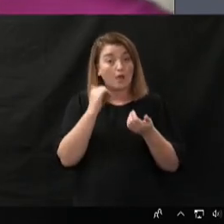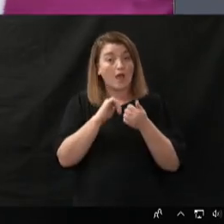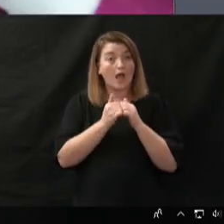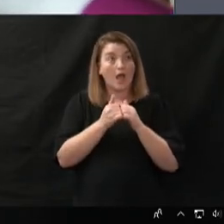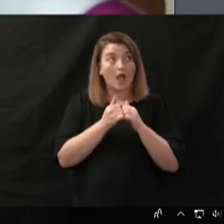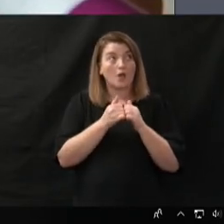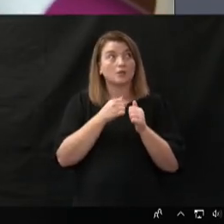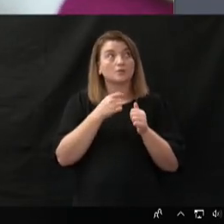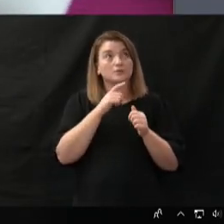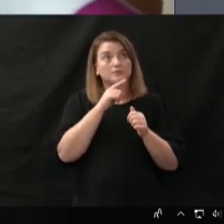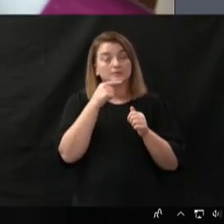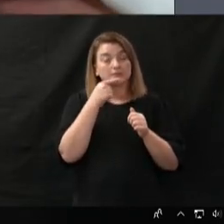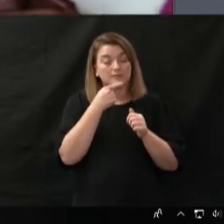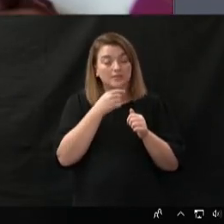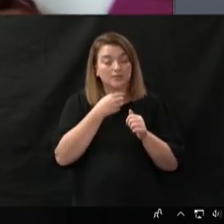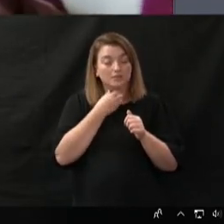breath.